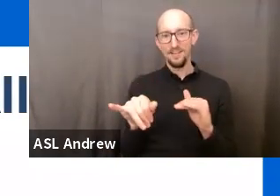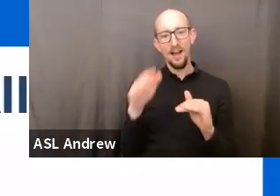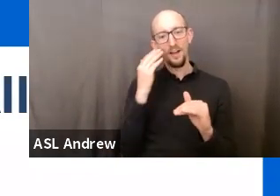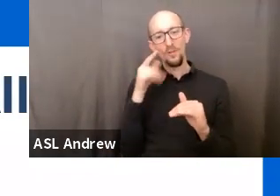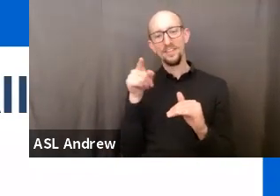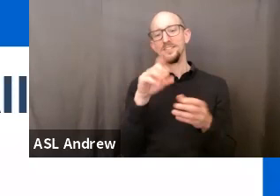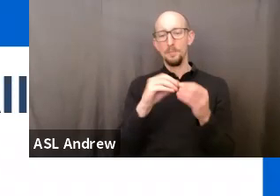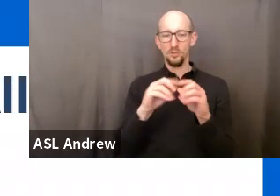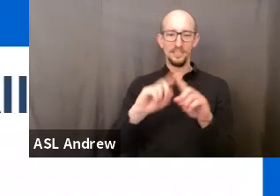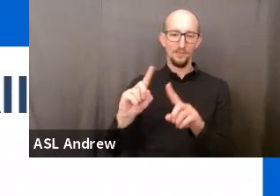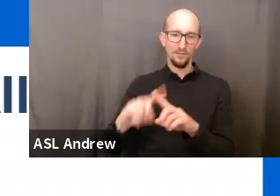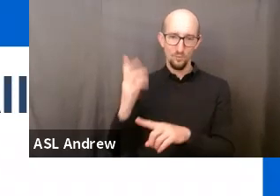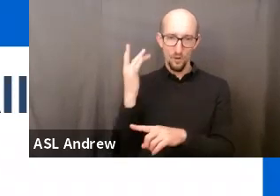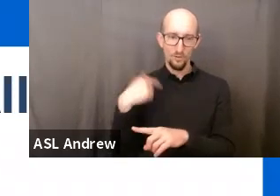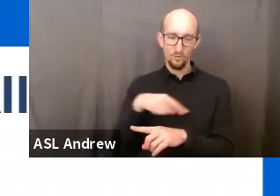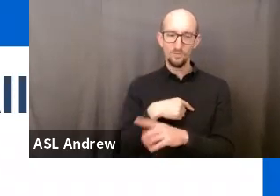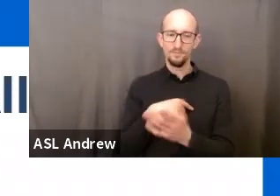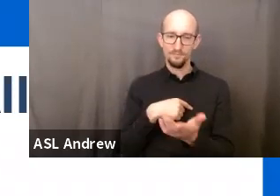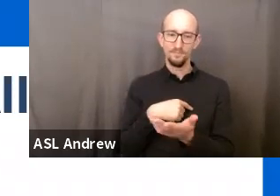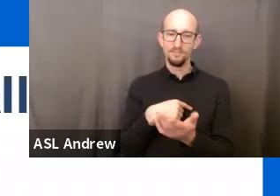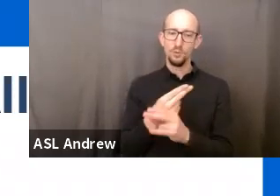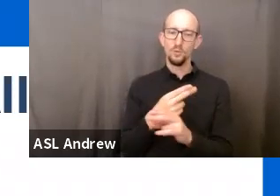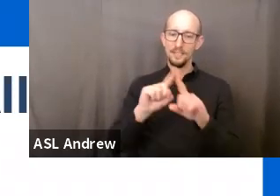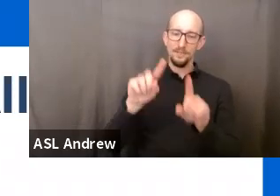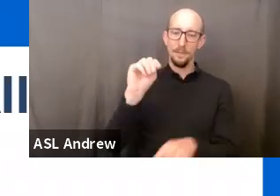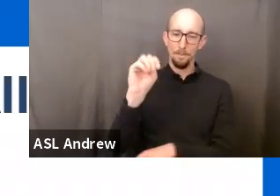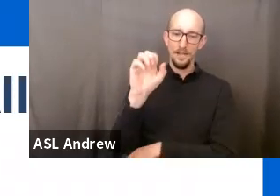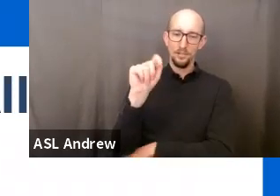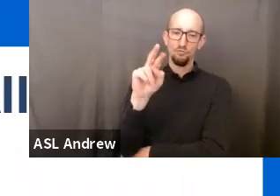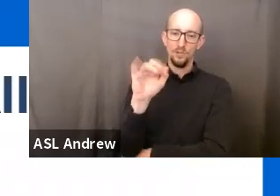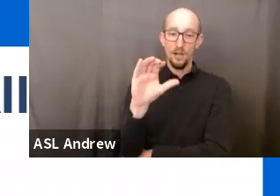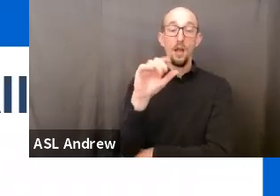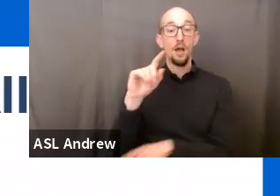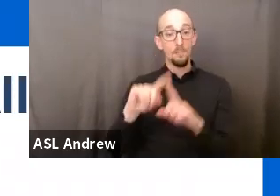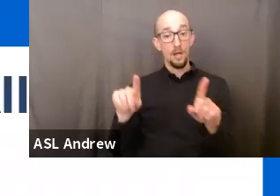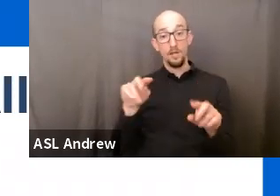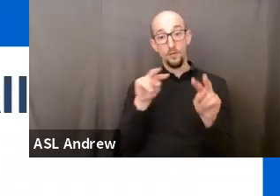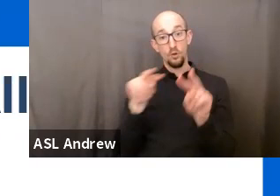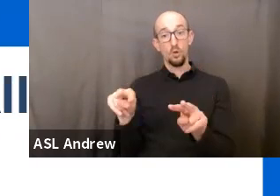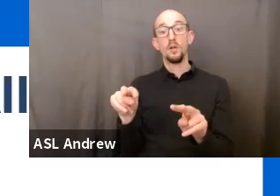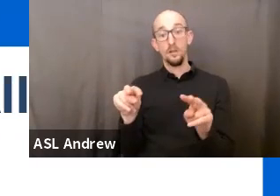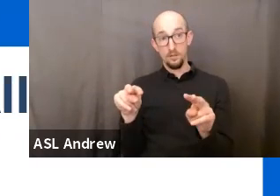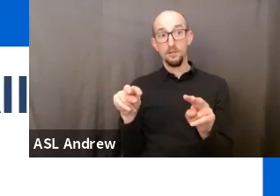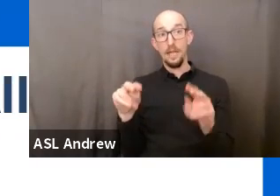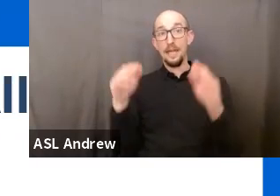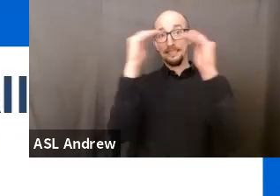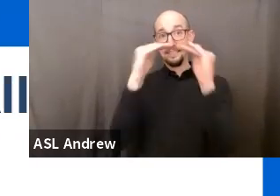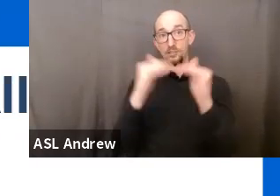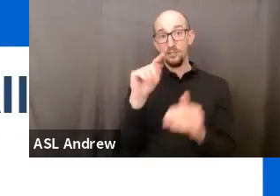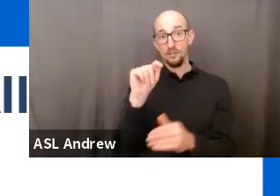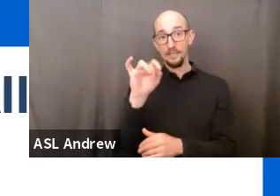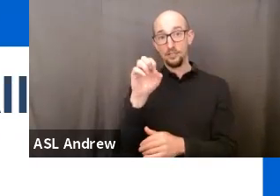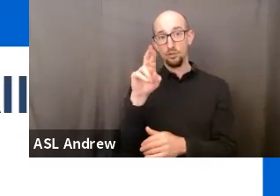different, it's a different metric. Yep. But when I look at the tier changes in the file, it does exactly